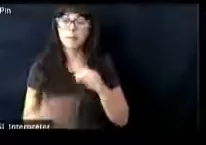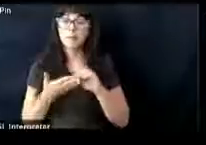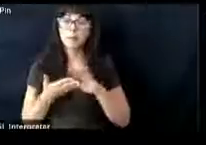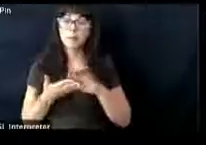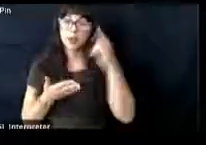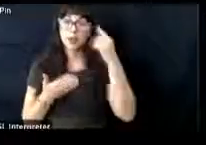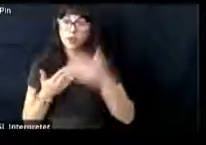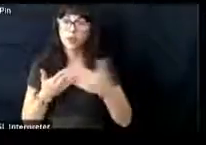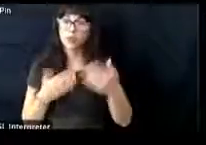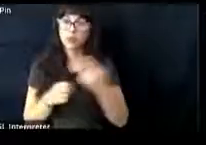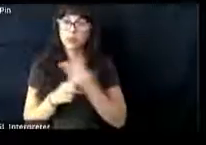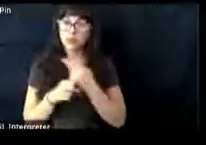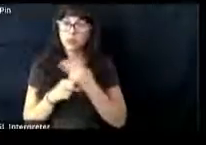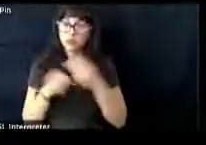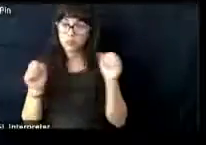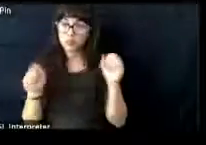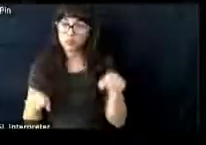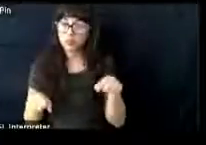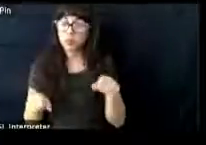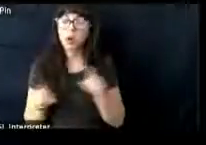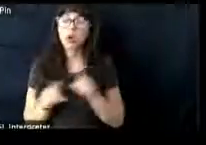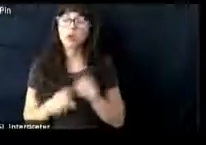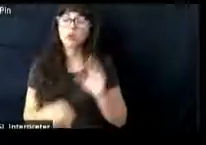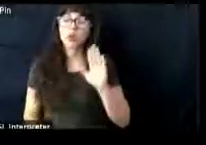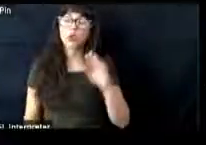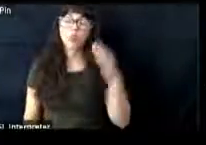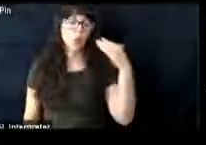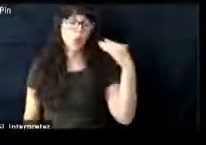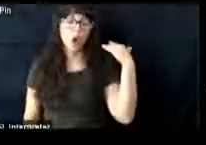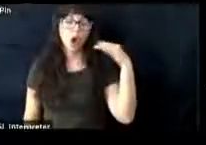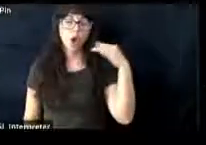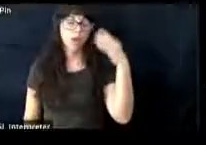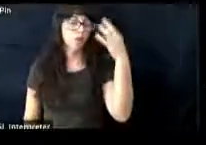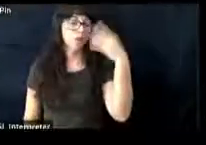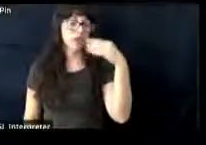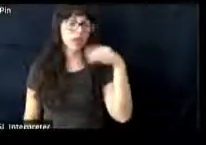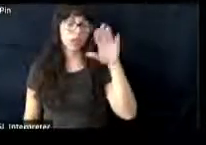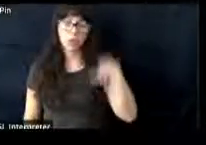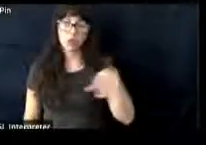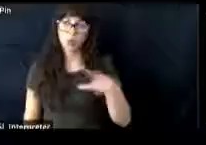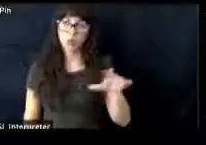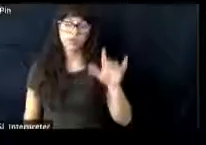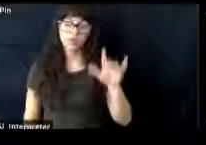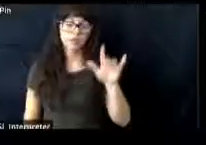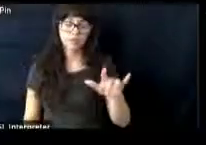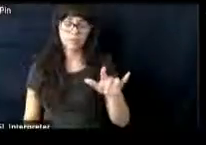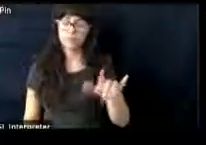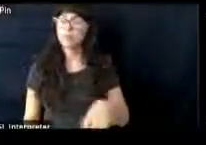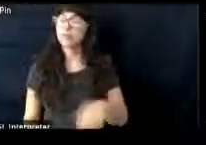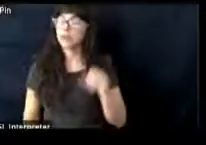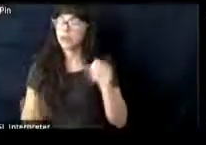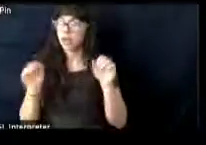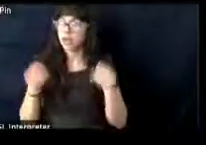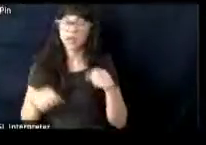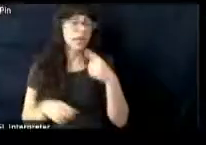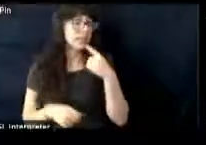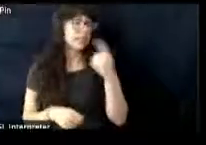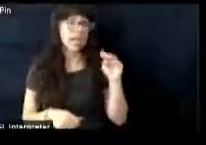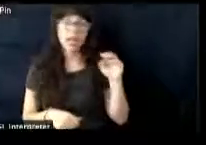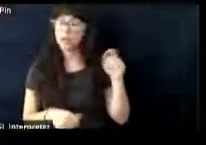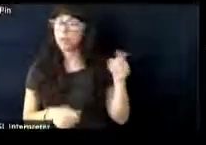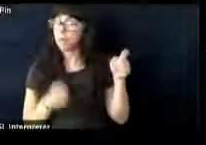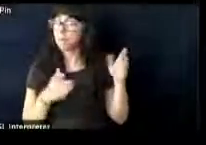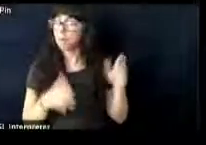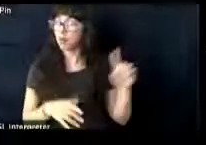future reference. You can now enable your audio and video in the lower left corner of your screen. And if you'll please remind the mapper of what area you would like to discuss today, the floor is